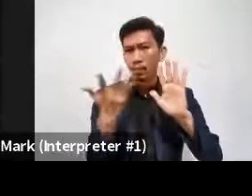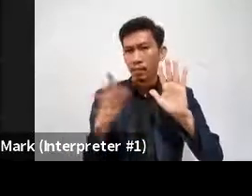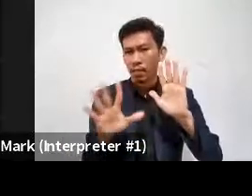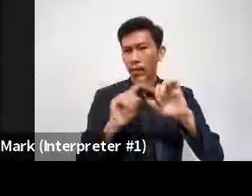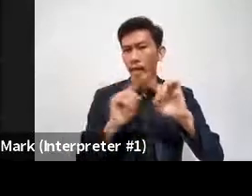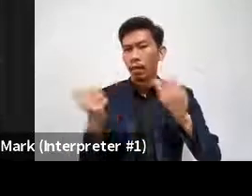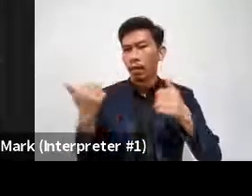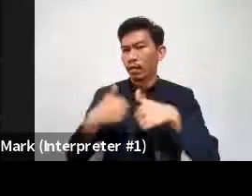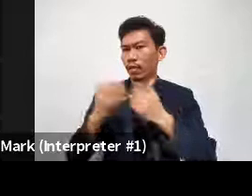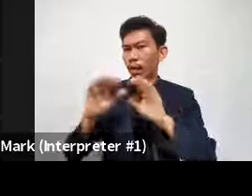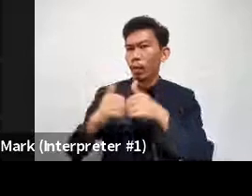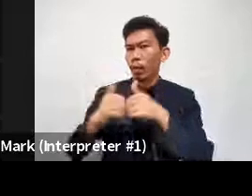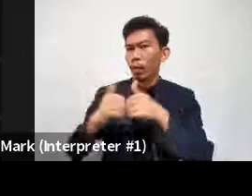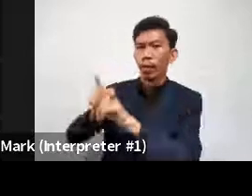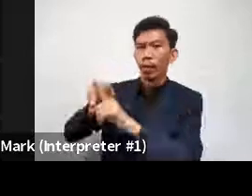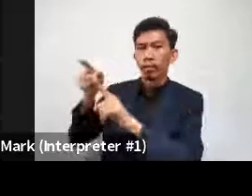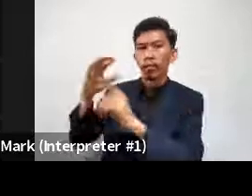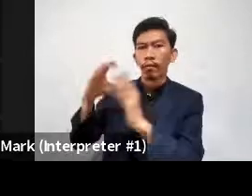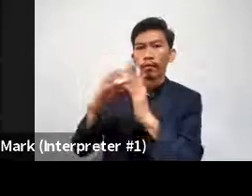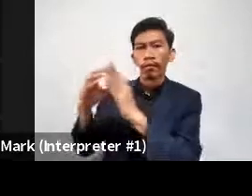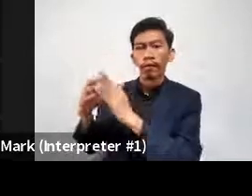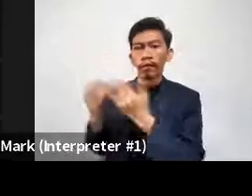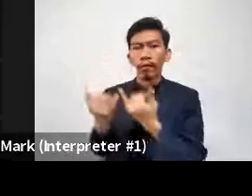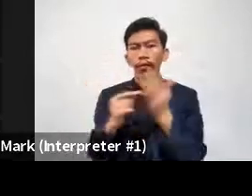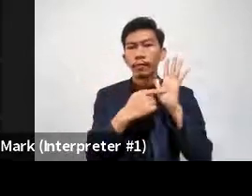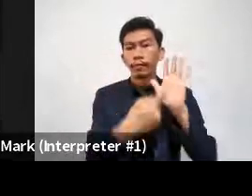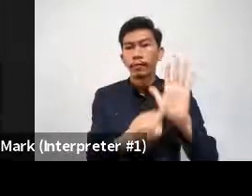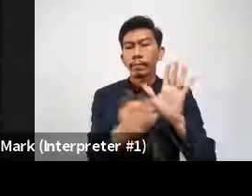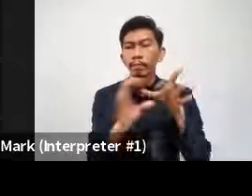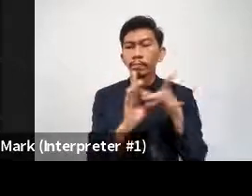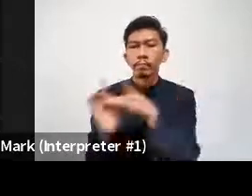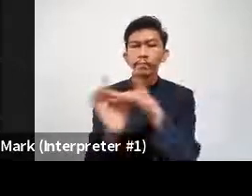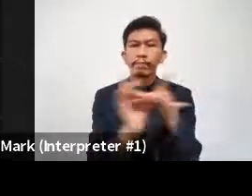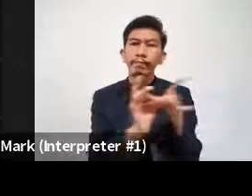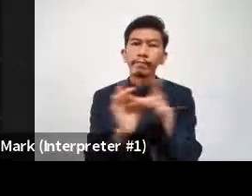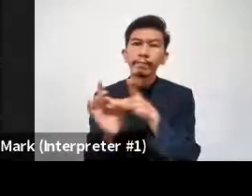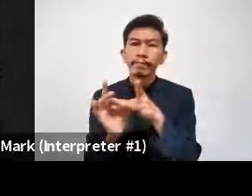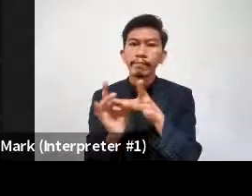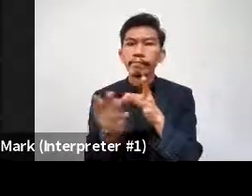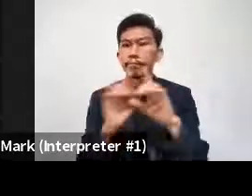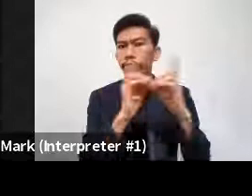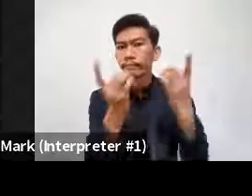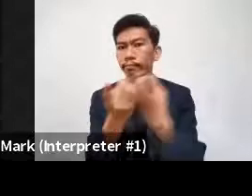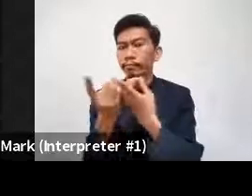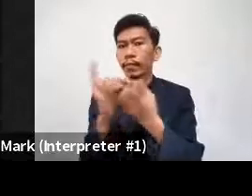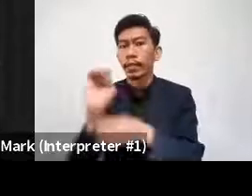been implementation. And what we're showing you here is a collaboration between the Department of Health and some